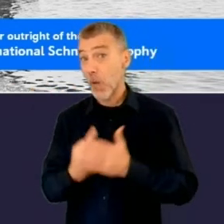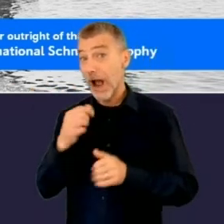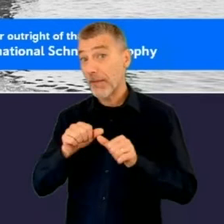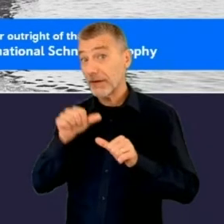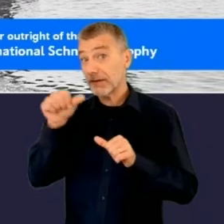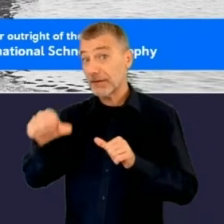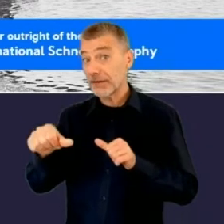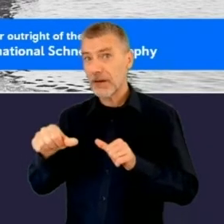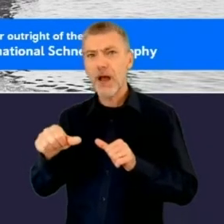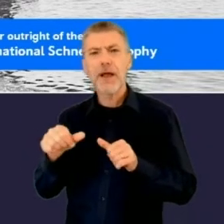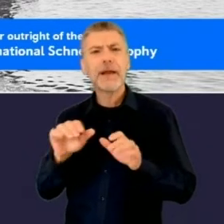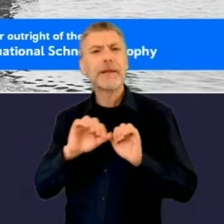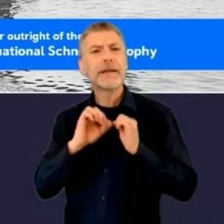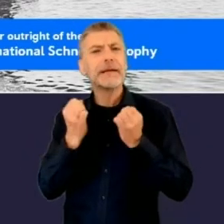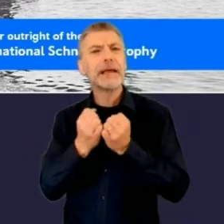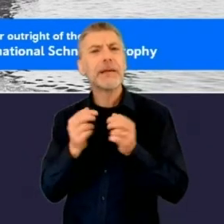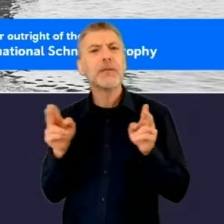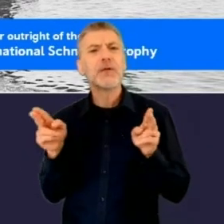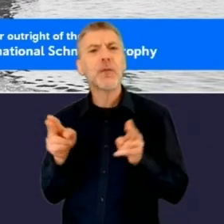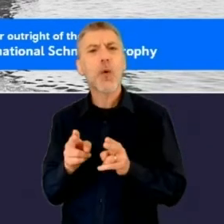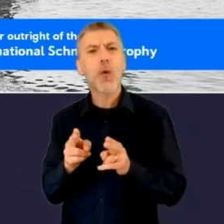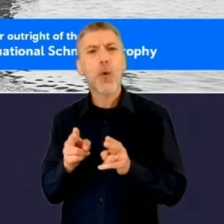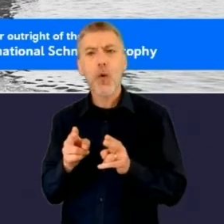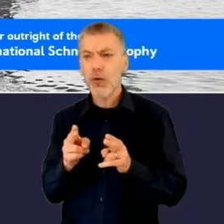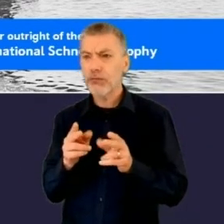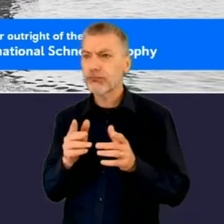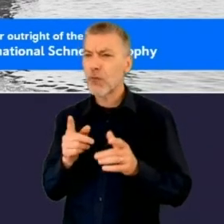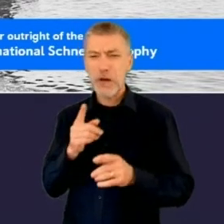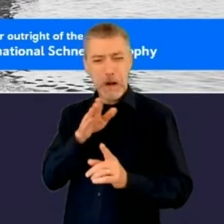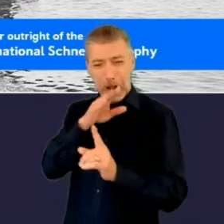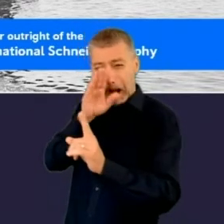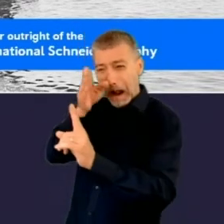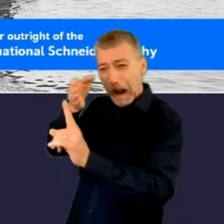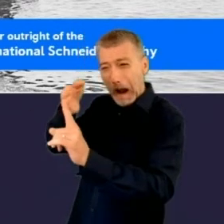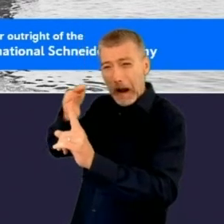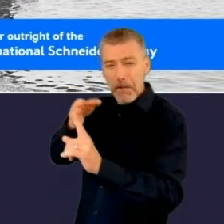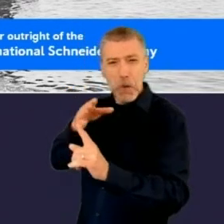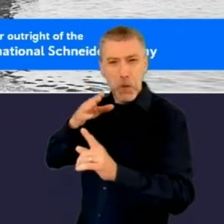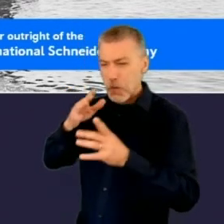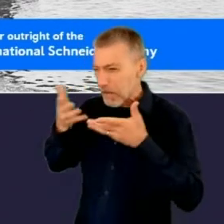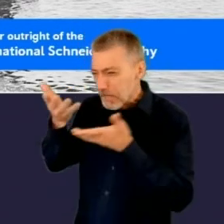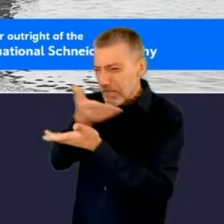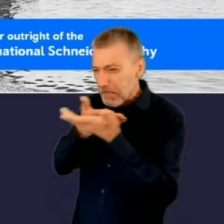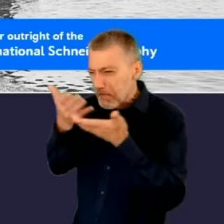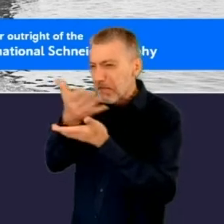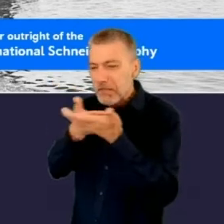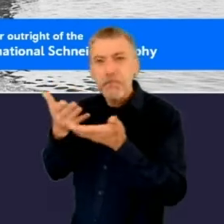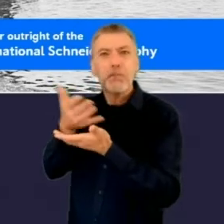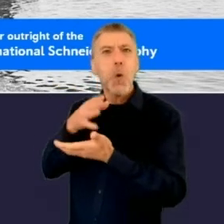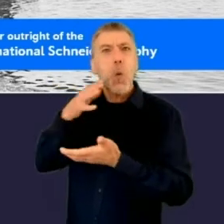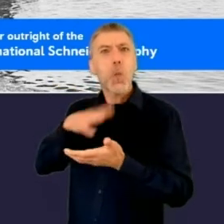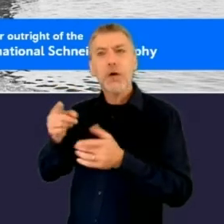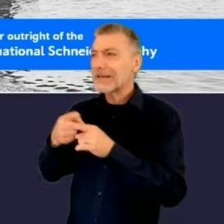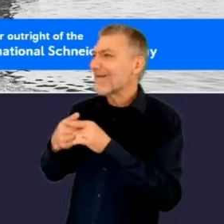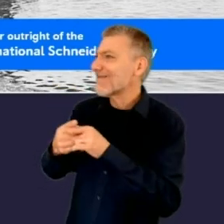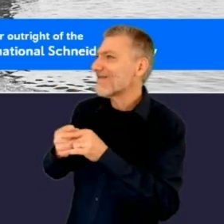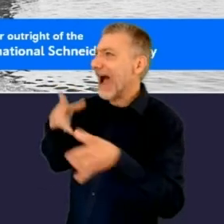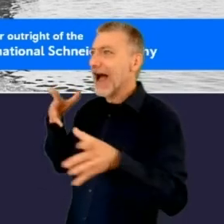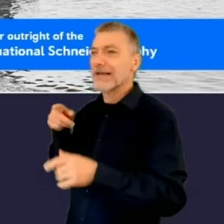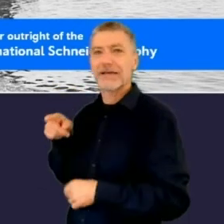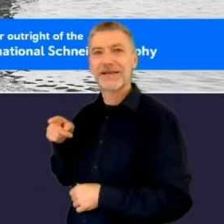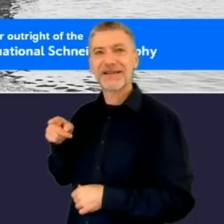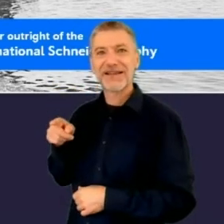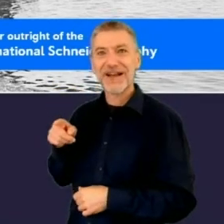team dedicated to this single purpose of we want to go fast, and in doing so, just a tremendous amount of